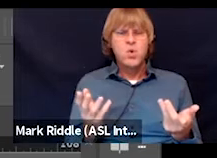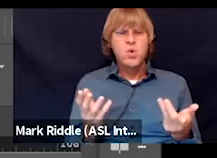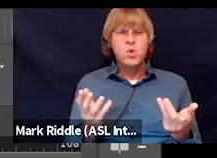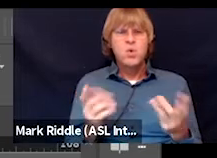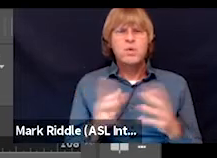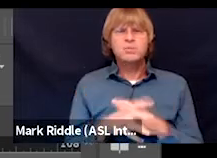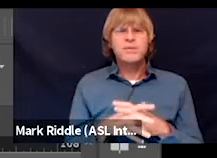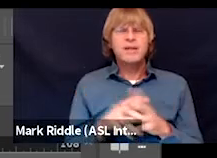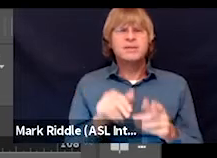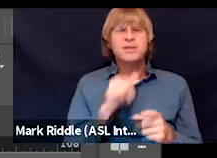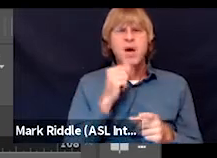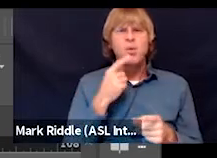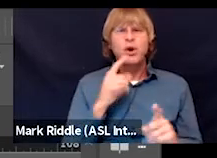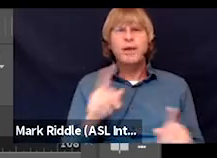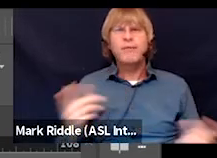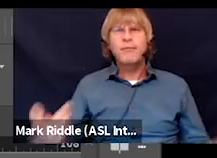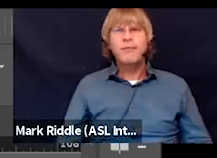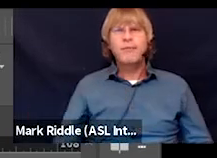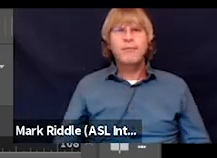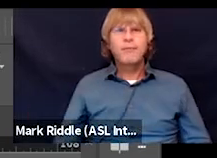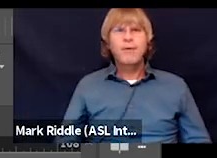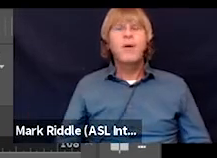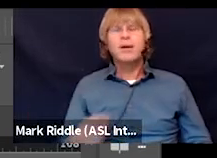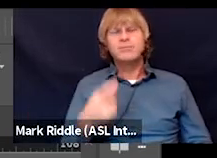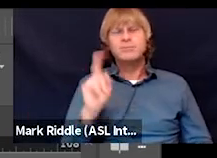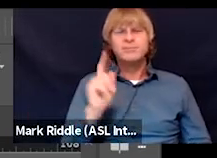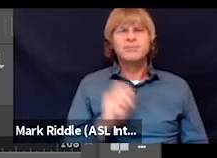wow, that's not working. Okay, there we go.